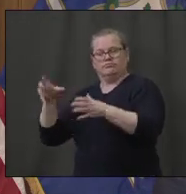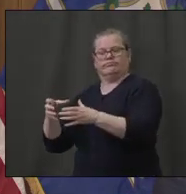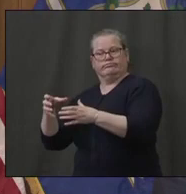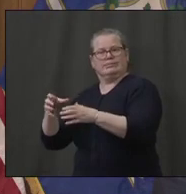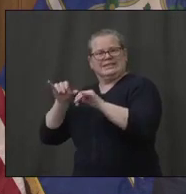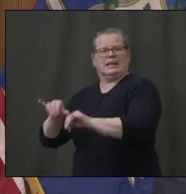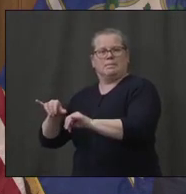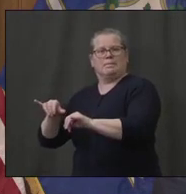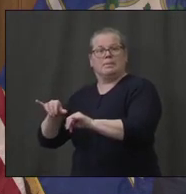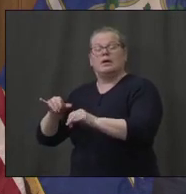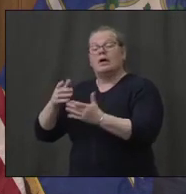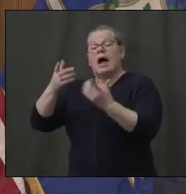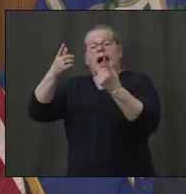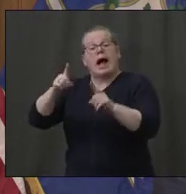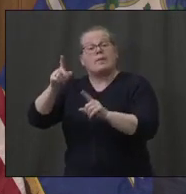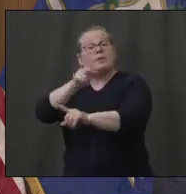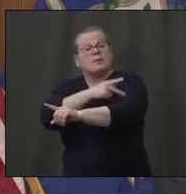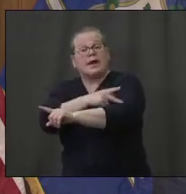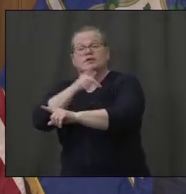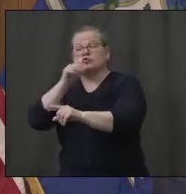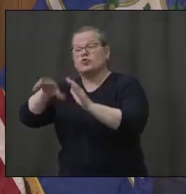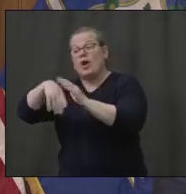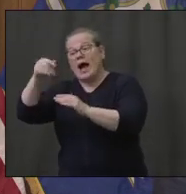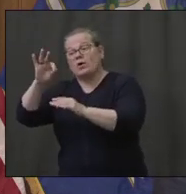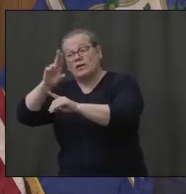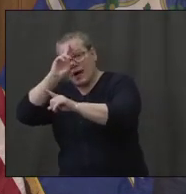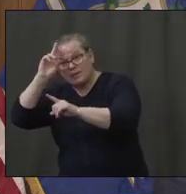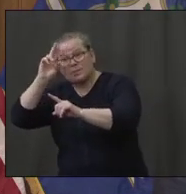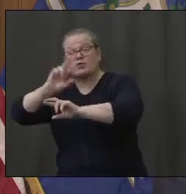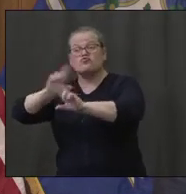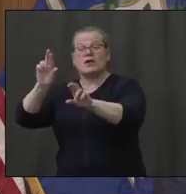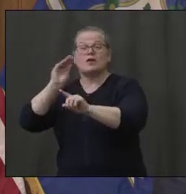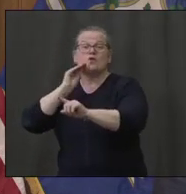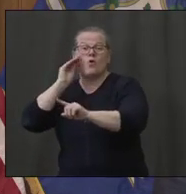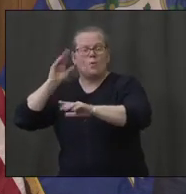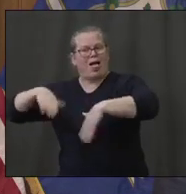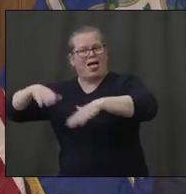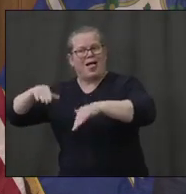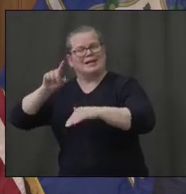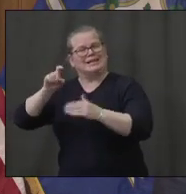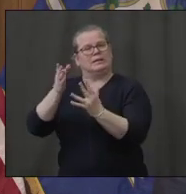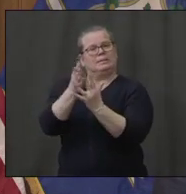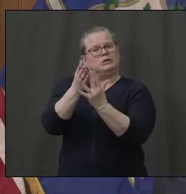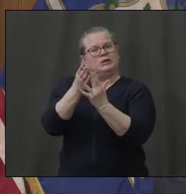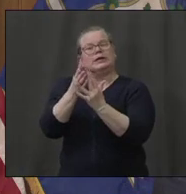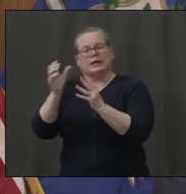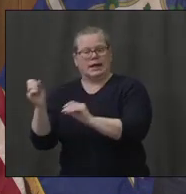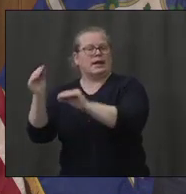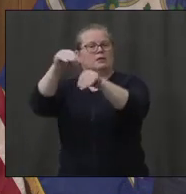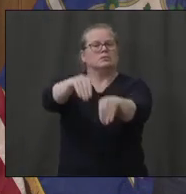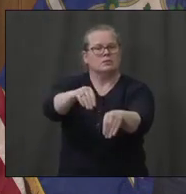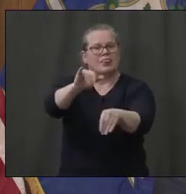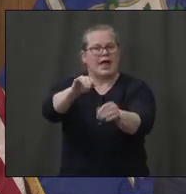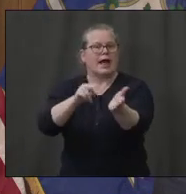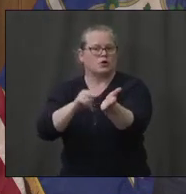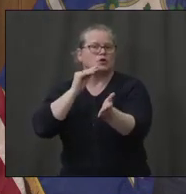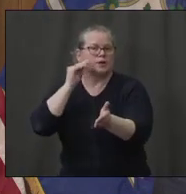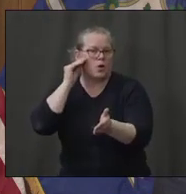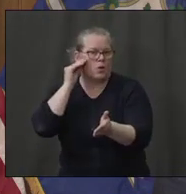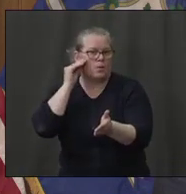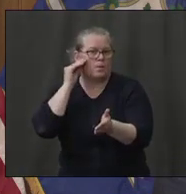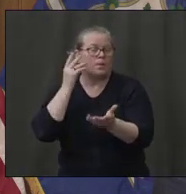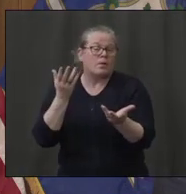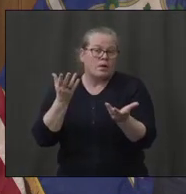to be received perhaps back into the nursing home that they used to be in as they continue their recovery. So Commissioner Gifford has been working hard with Secretary McCaw, and